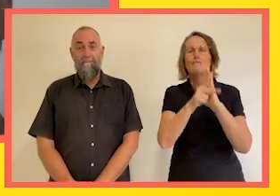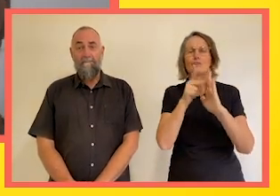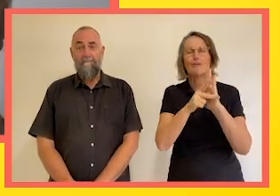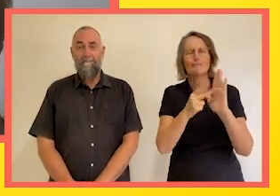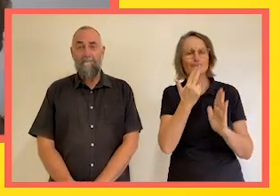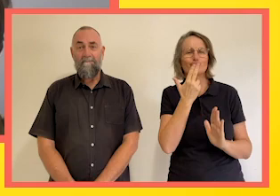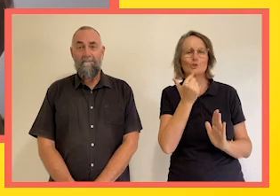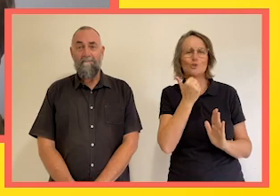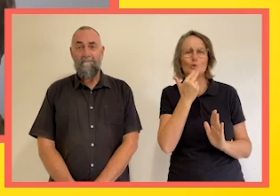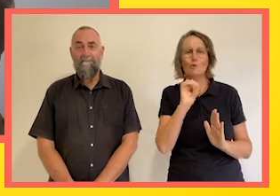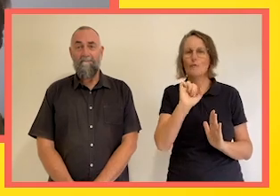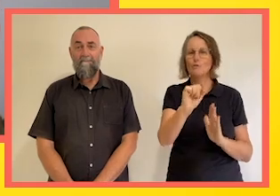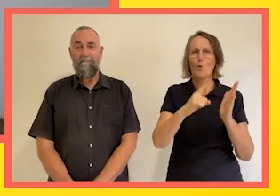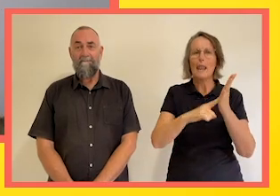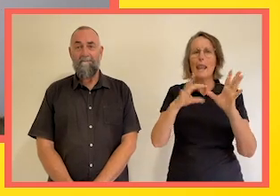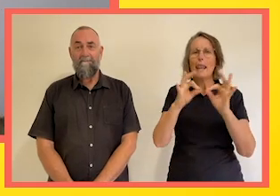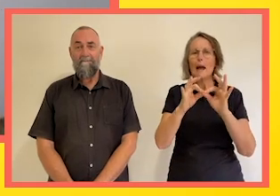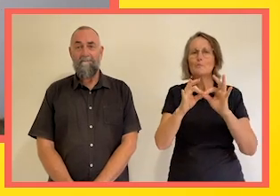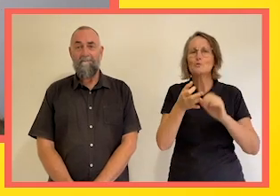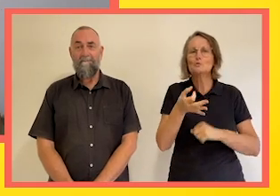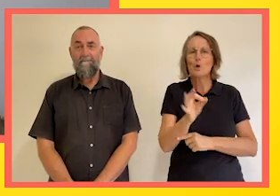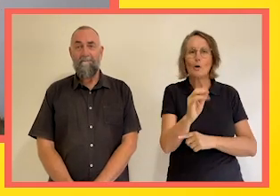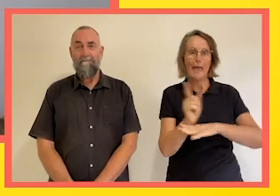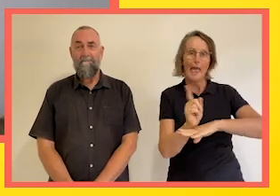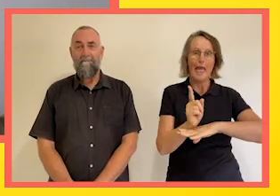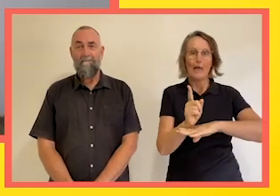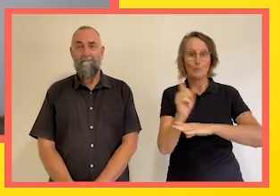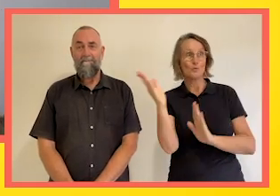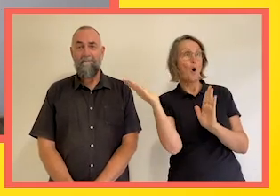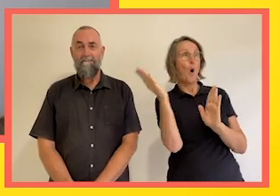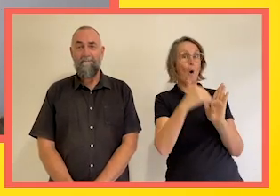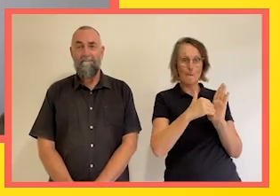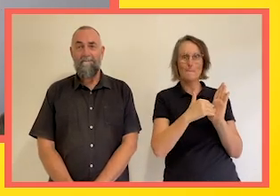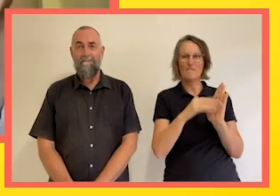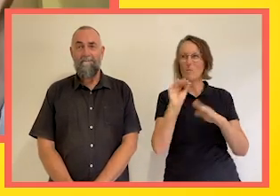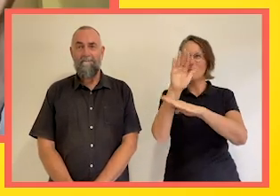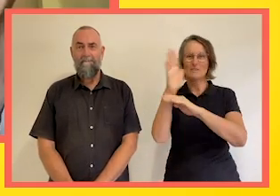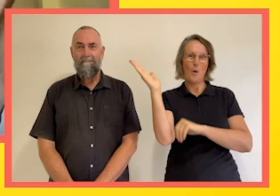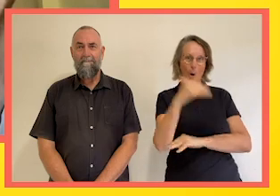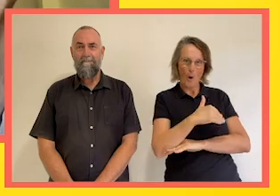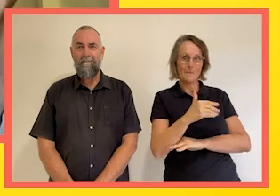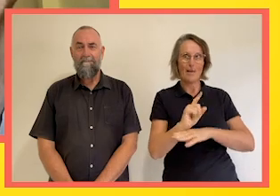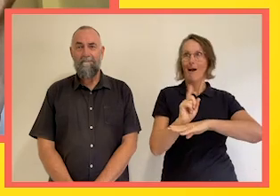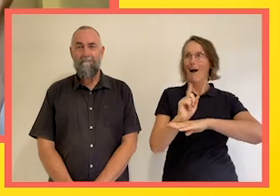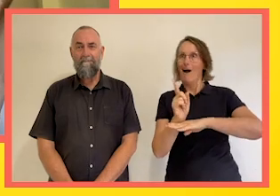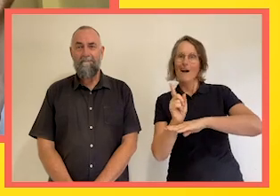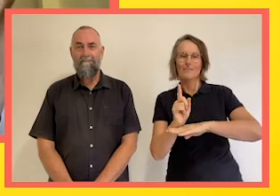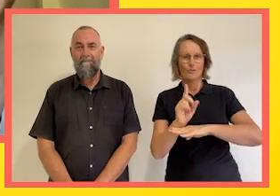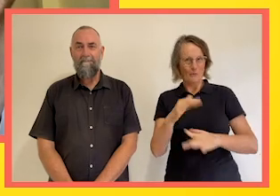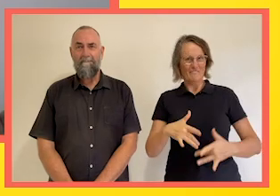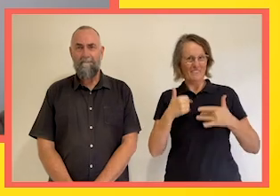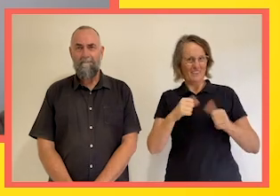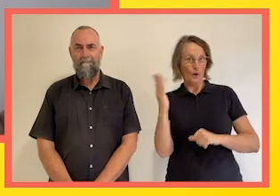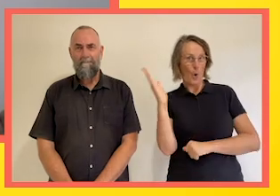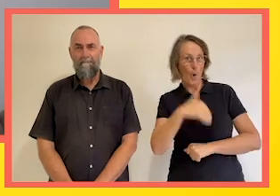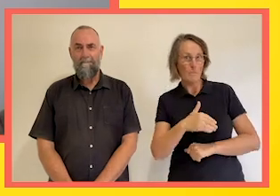vid of your lab almost wagging his tail off when you arrived home. What's it been like being home after the season